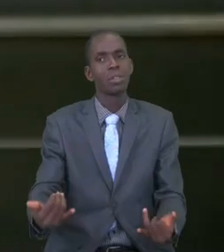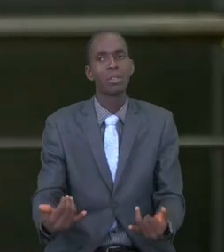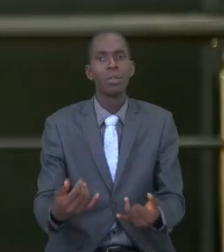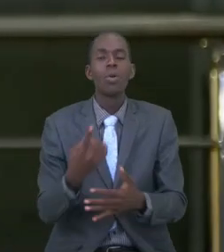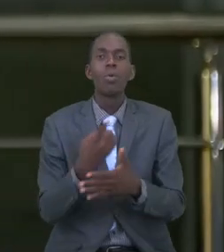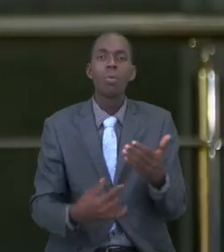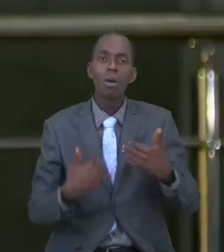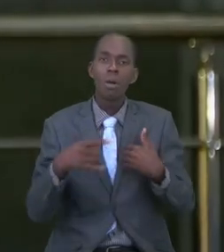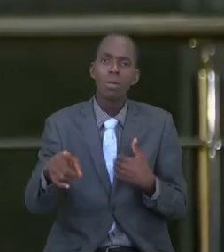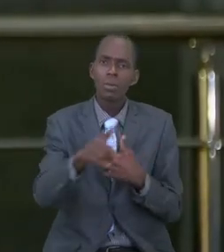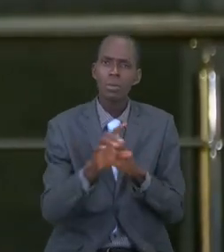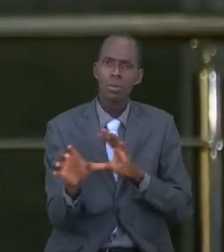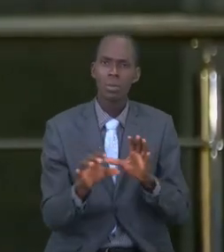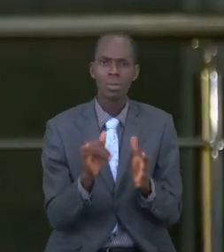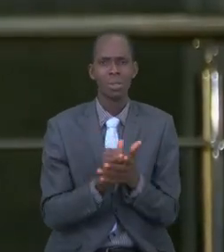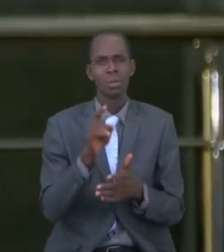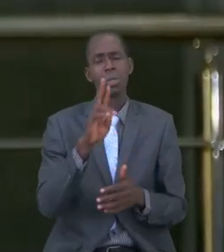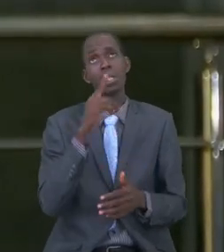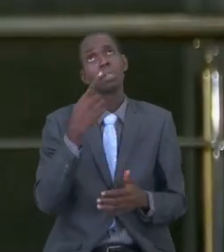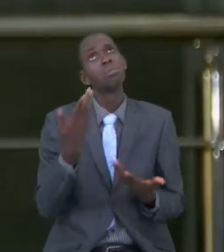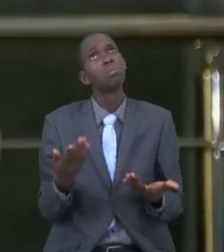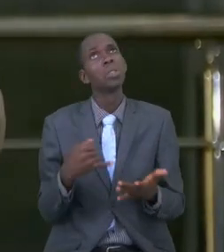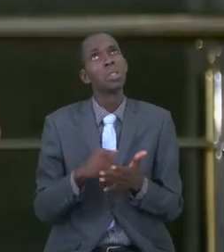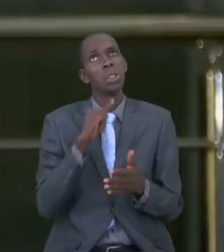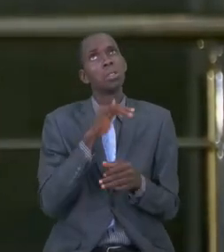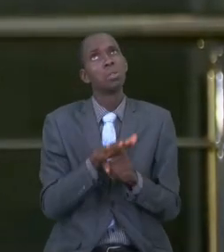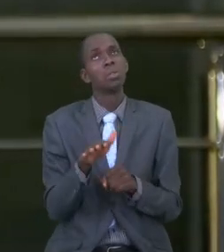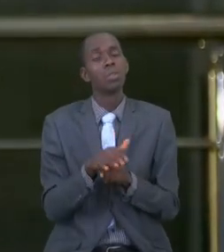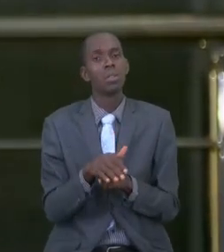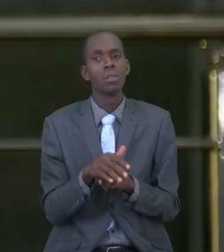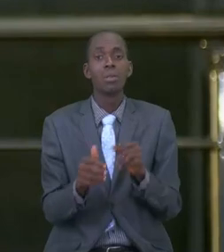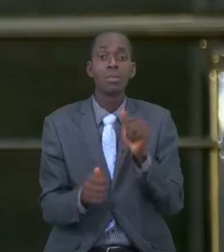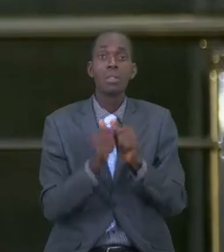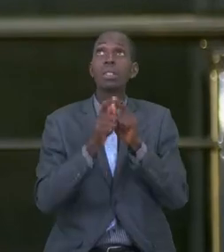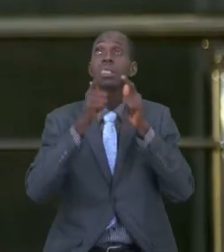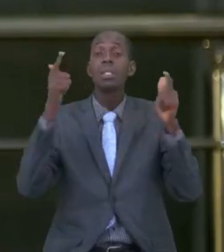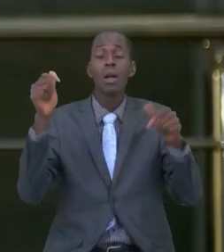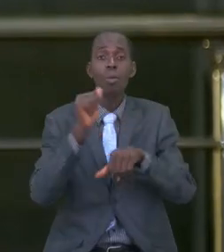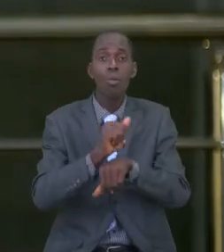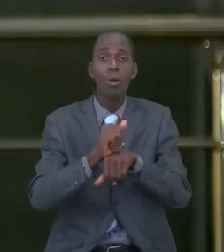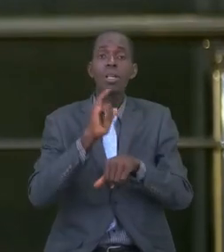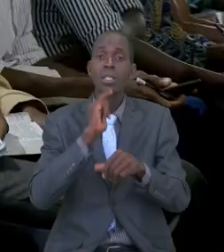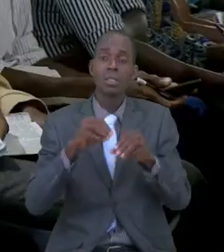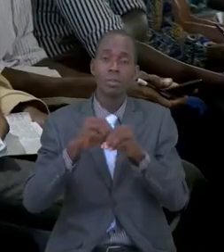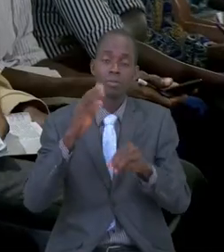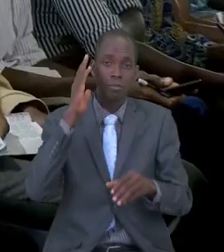you done that you are saying it's enough? Greater tasks ahead of you.